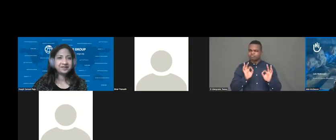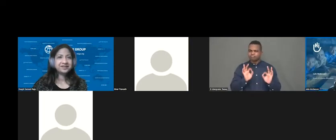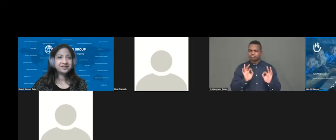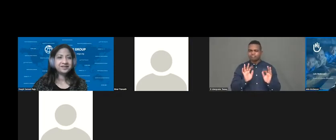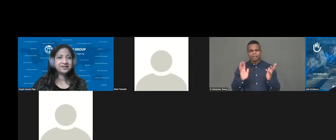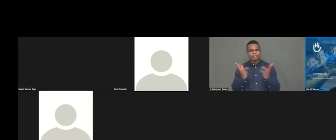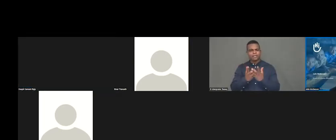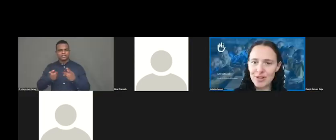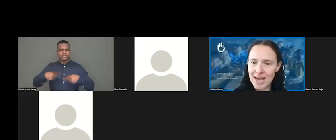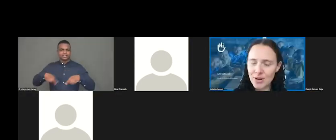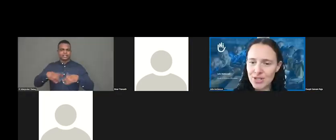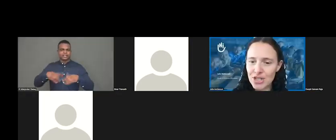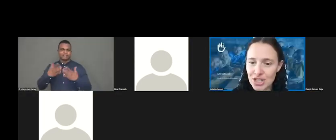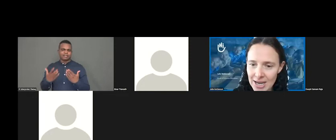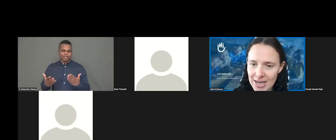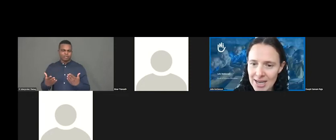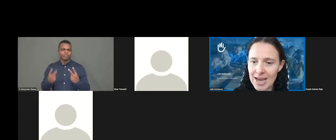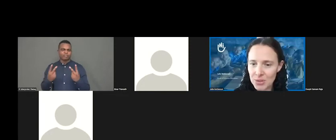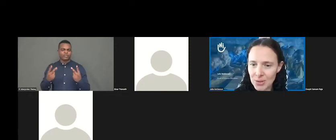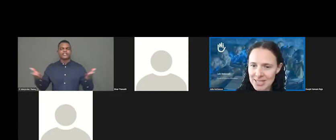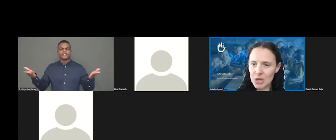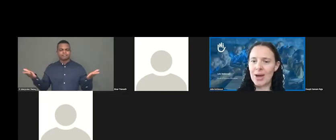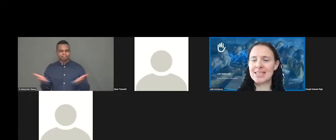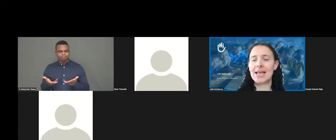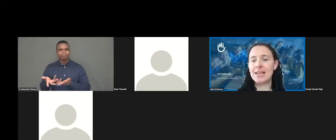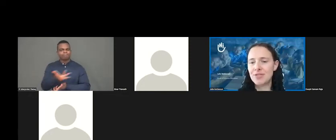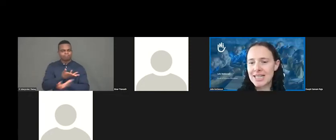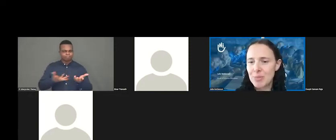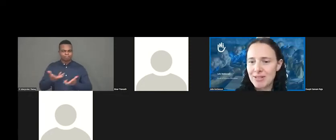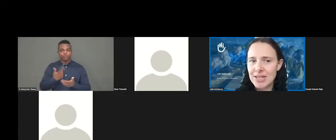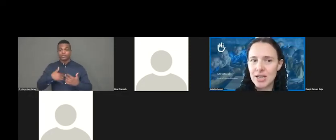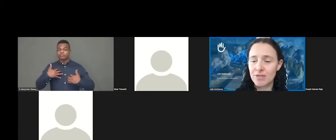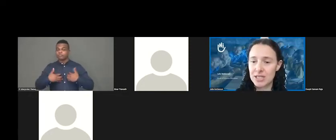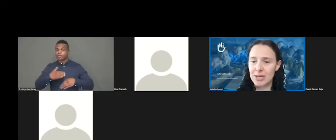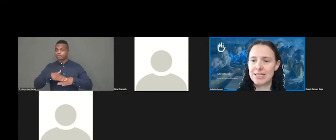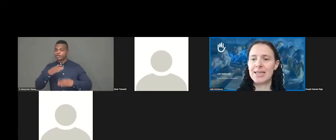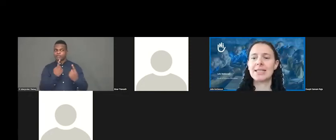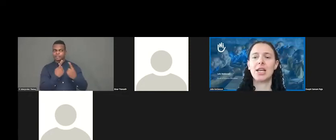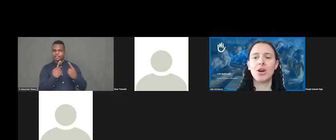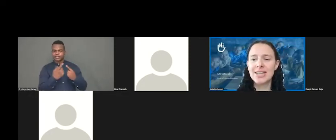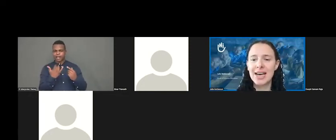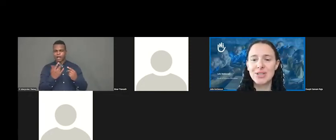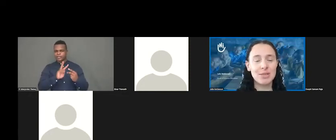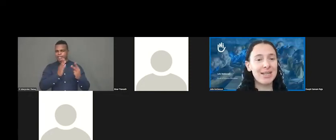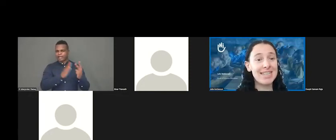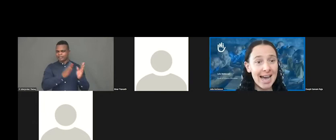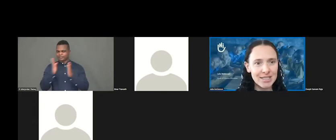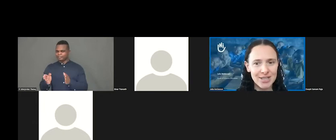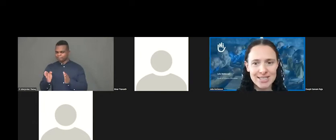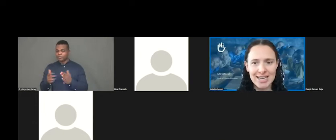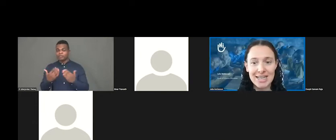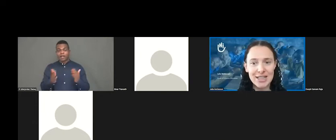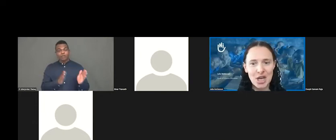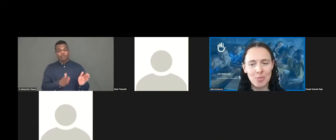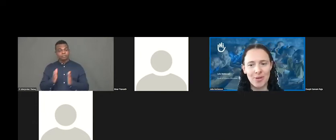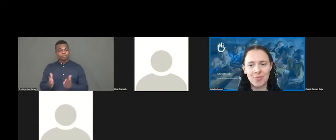session. So if I could move now to Shitaye Astawes, who has a lived experience of disability and is a long-time disability